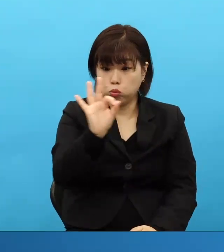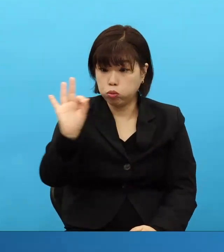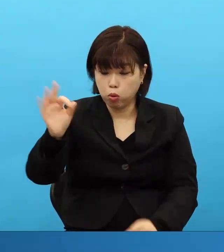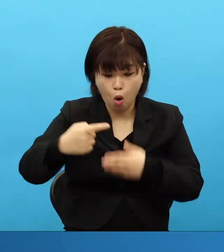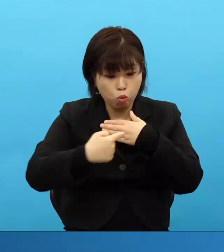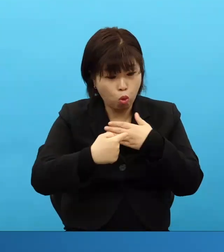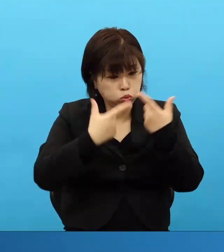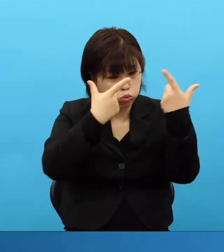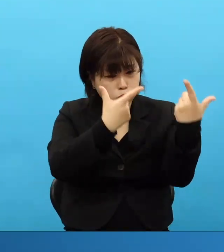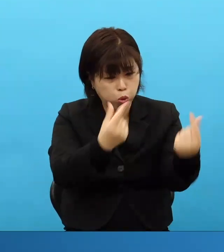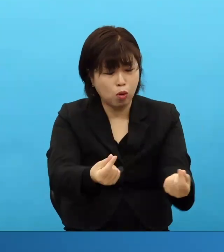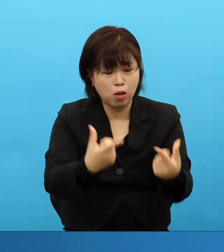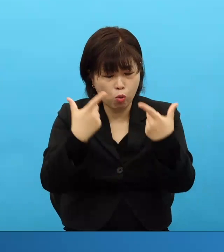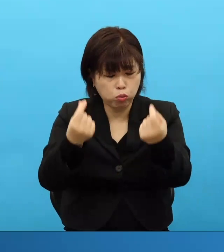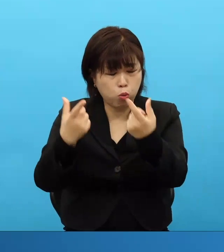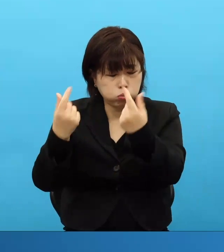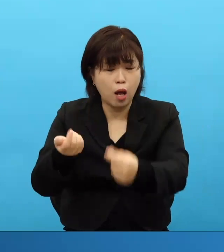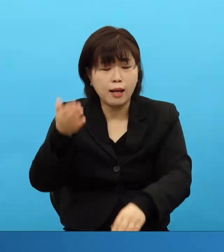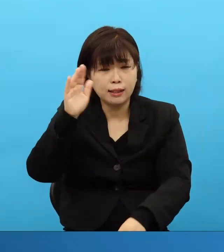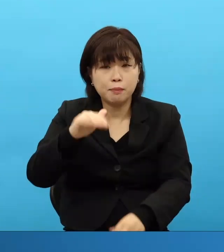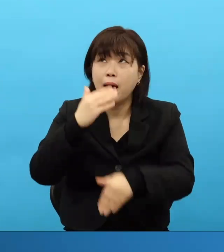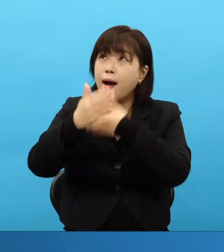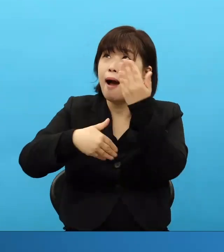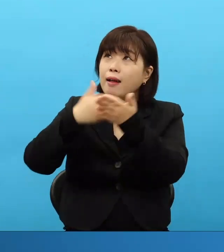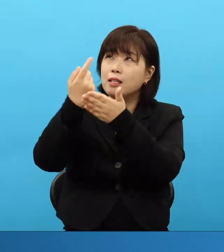the holy offering.